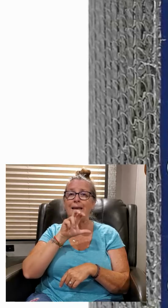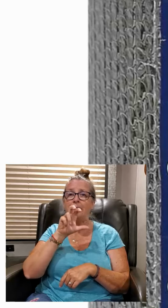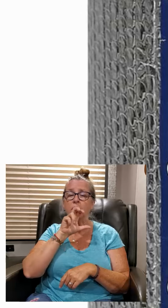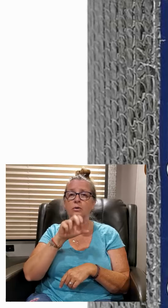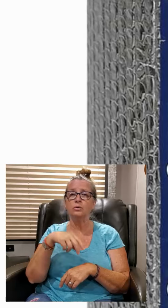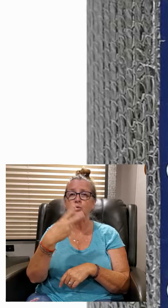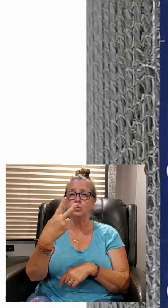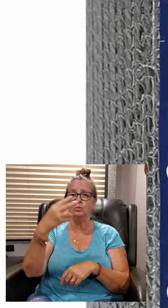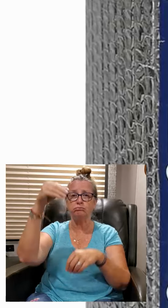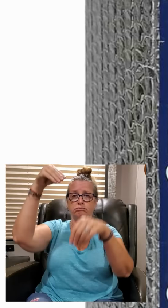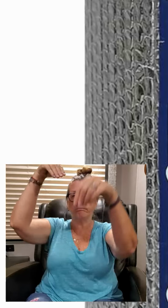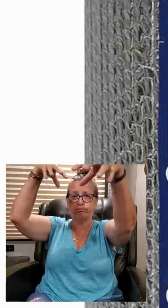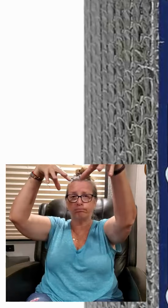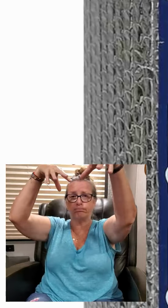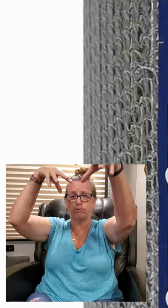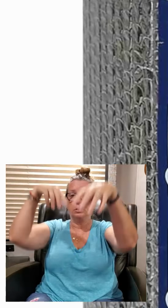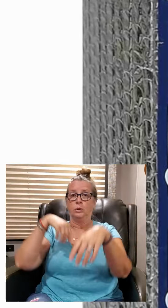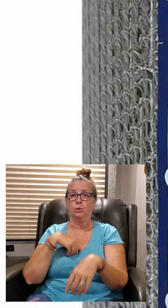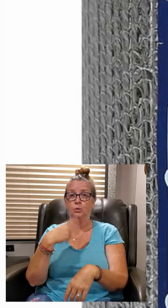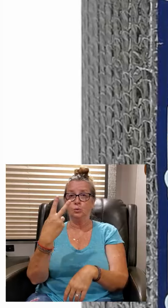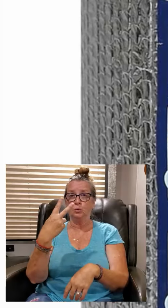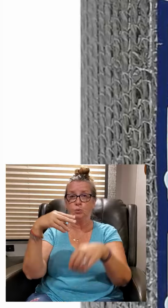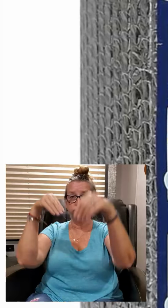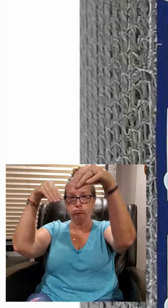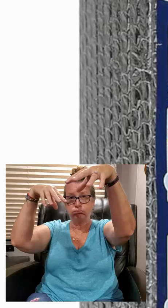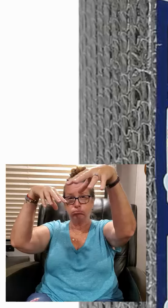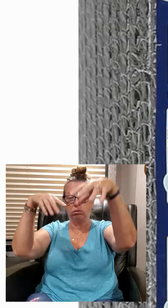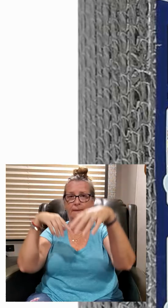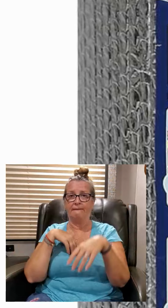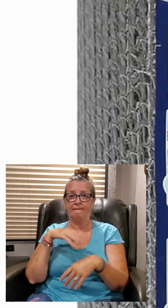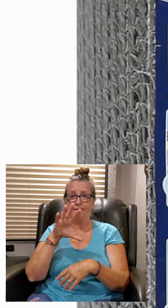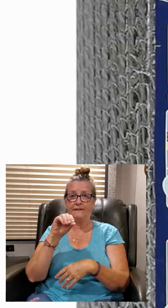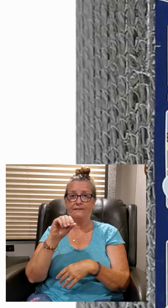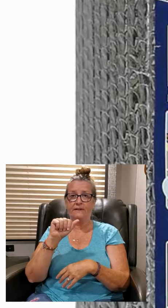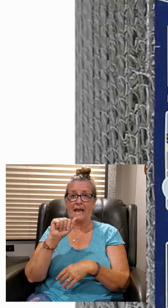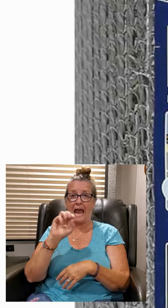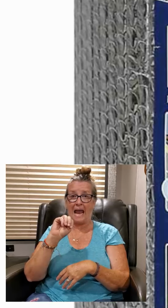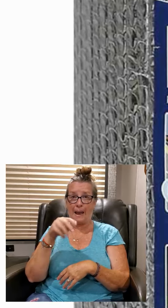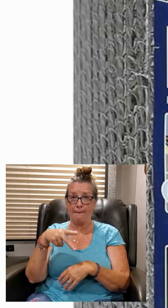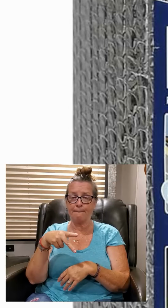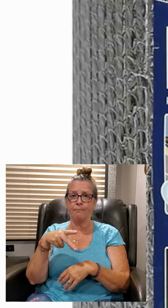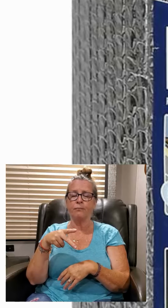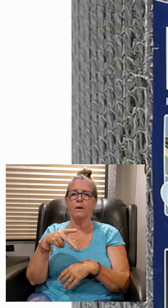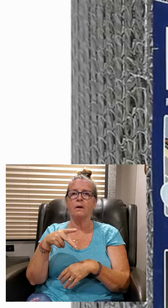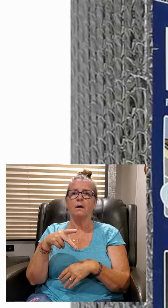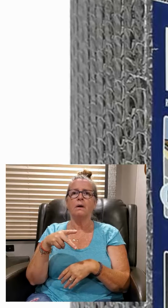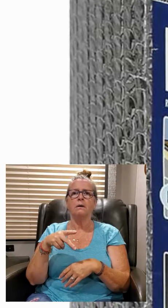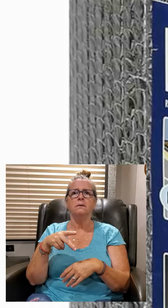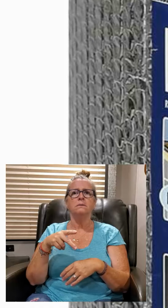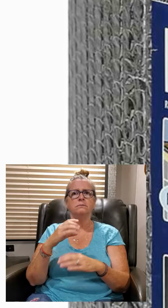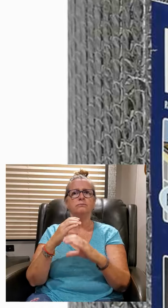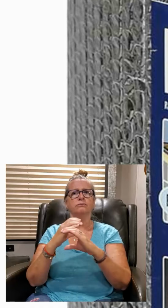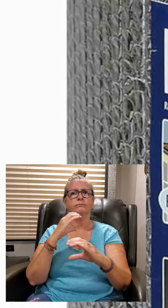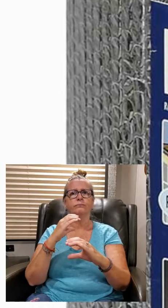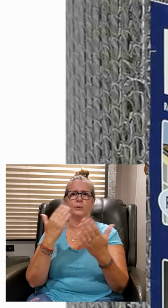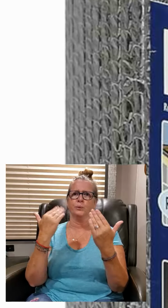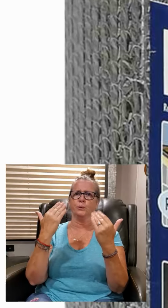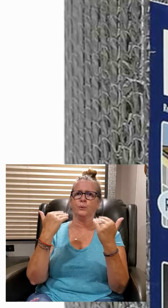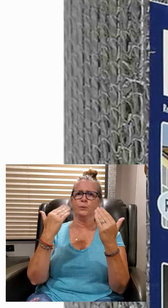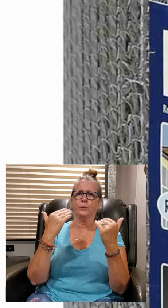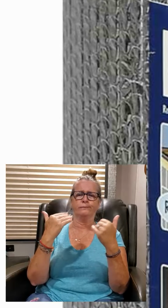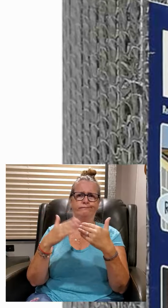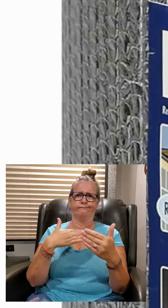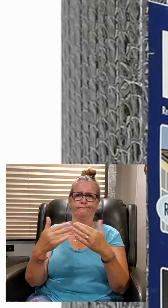air conditionings, and with two airs, a 50 amp service, you could keep the trailer cool